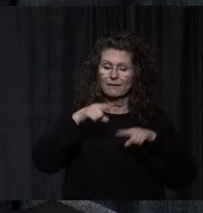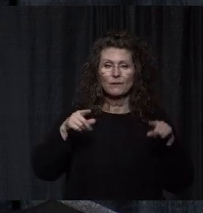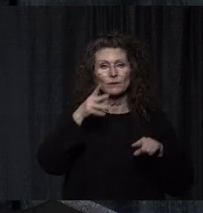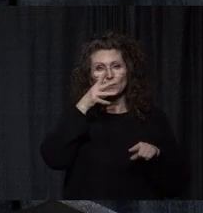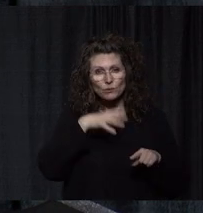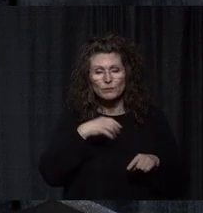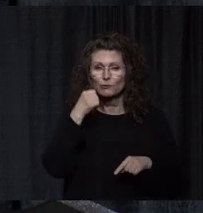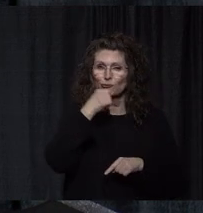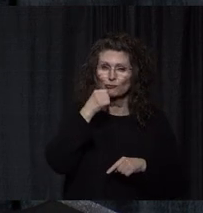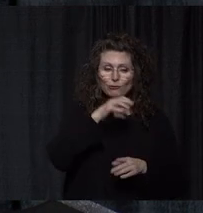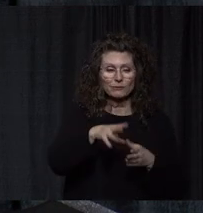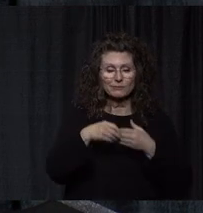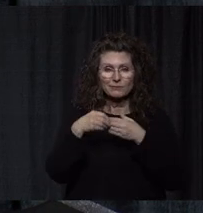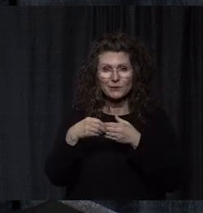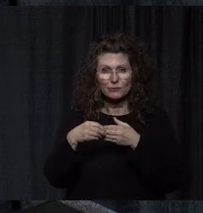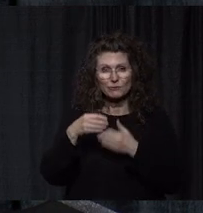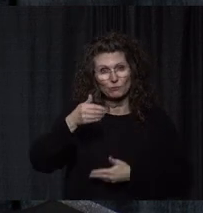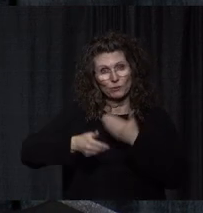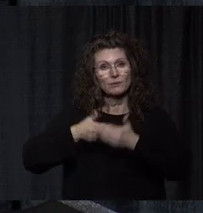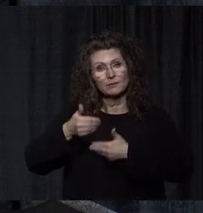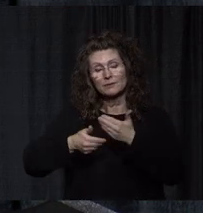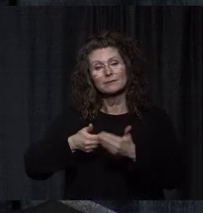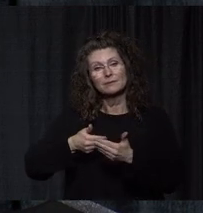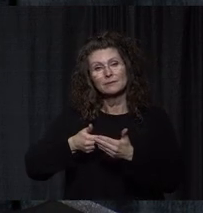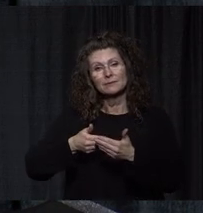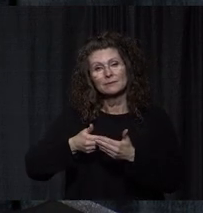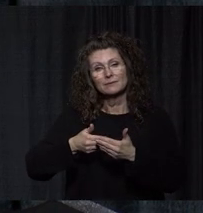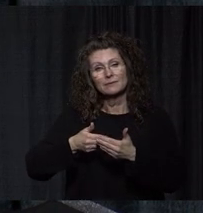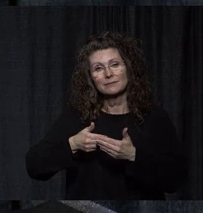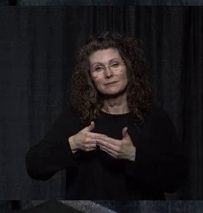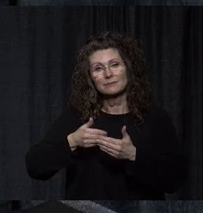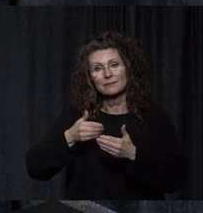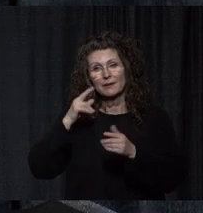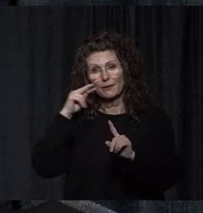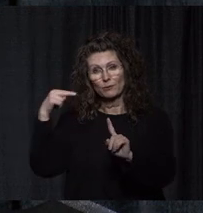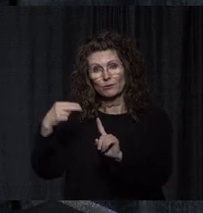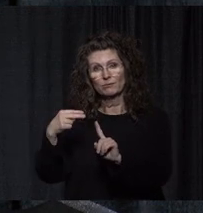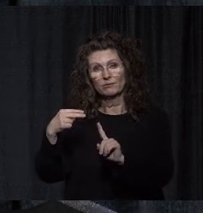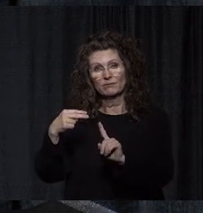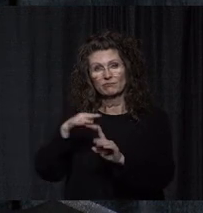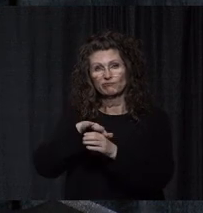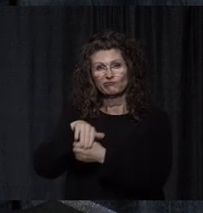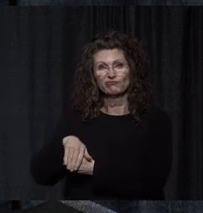leadership processes, their views aren't counted.